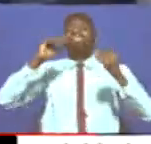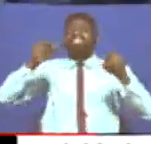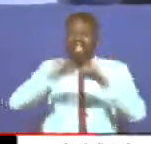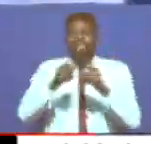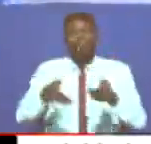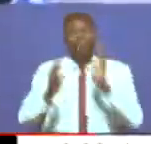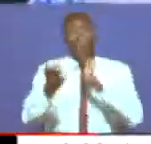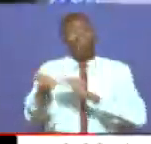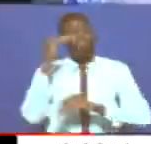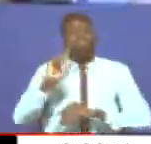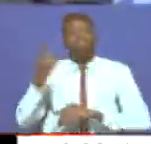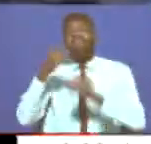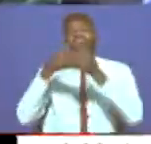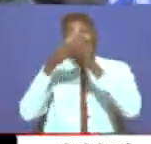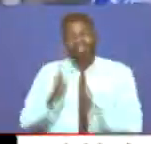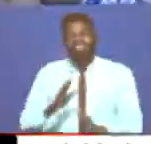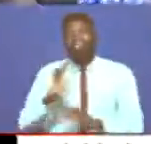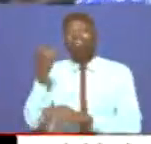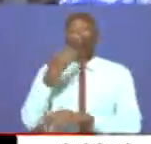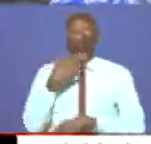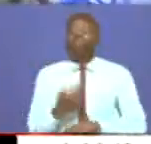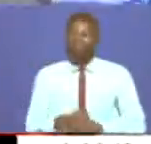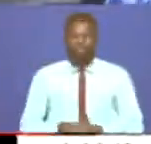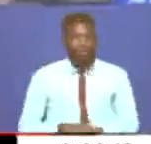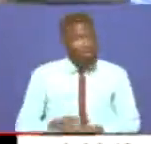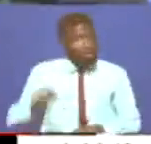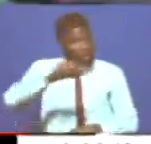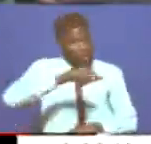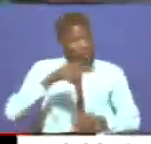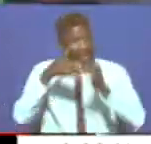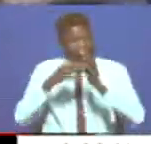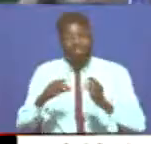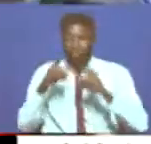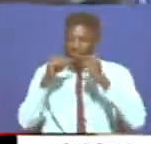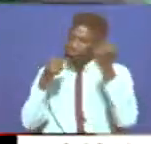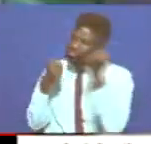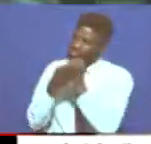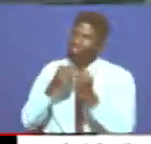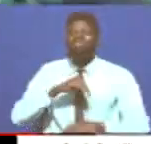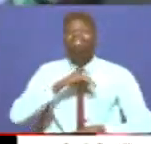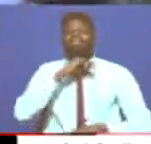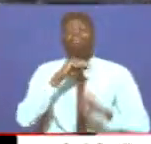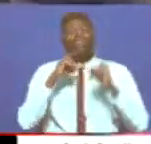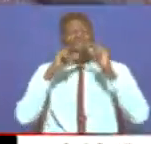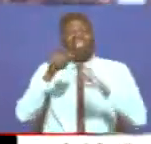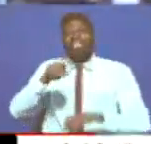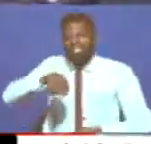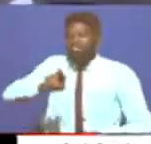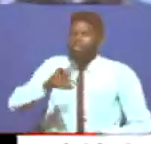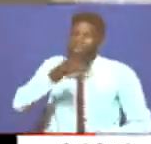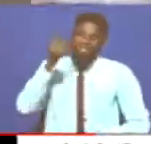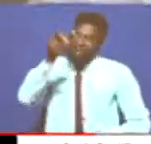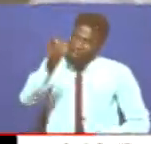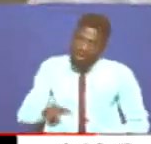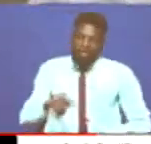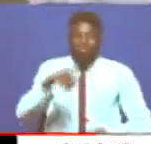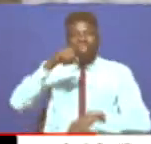Local leaders re-emphasizing the region's support for Raila Odinga while insisting that he was the best bet for the nation in the next